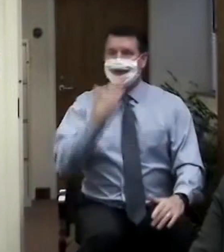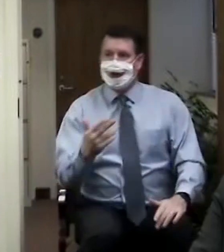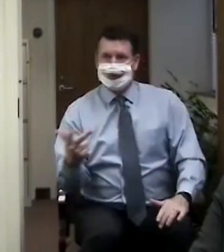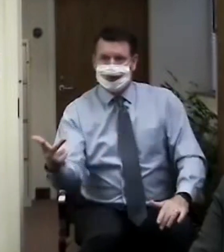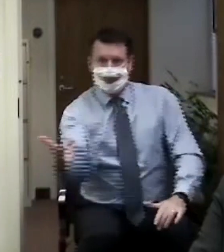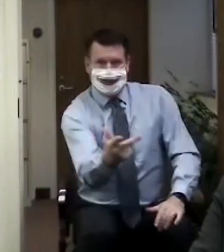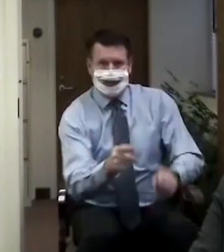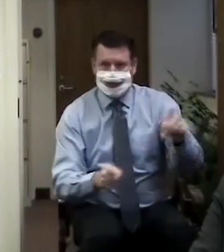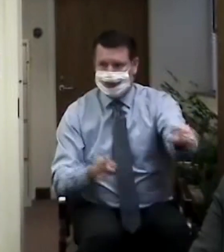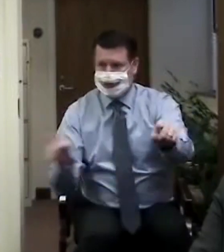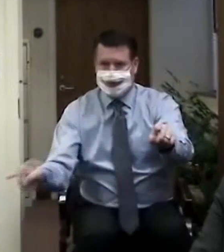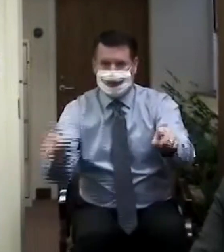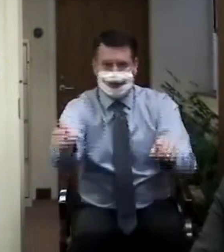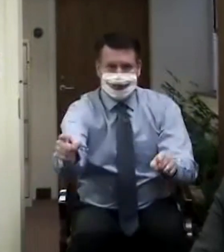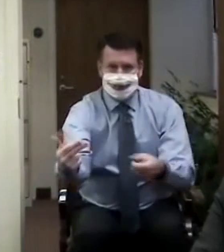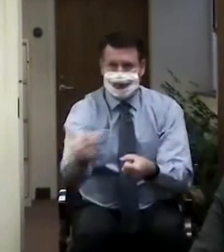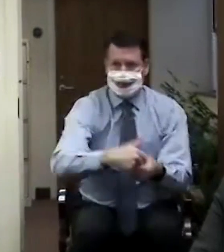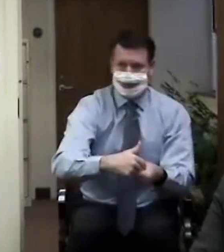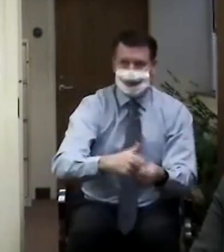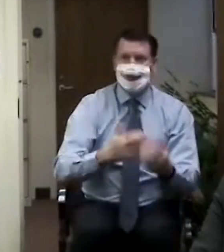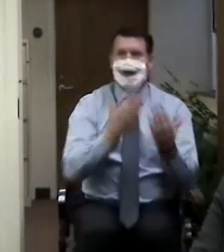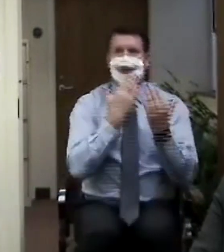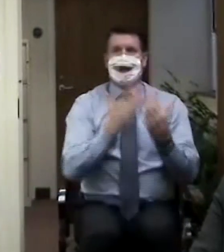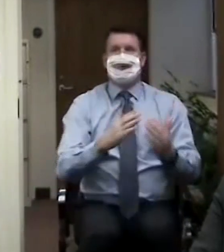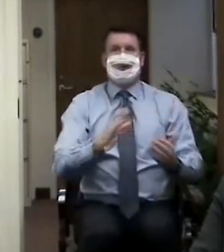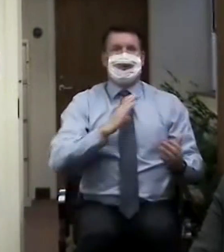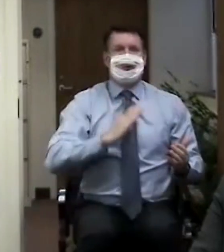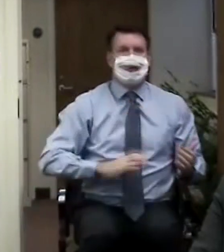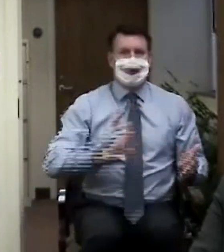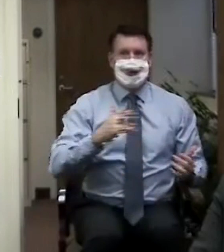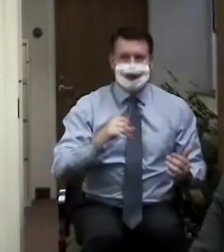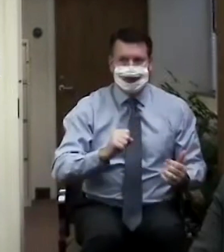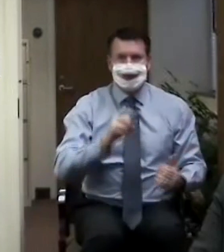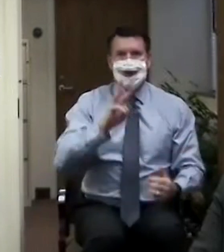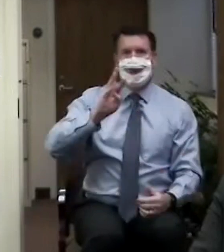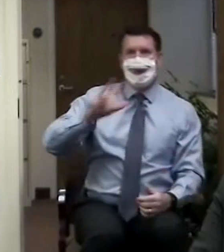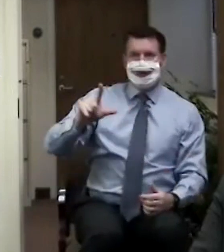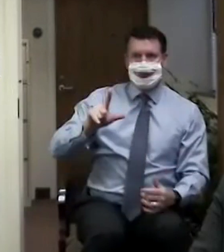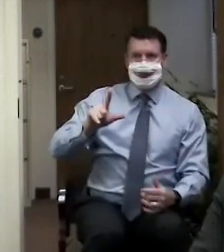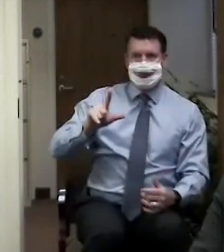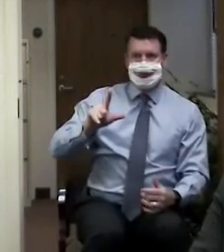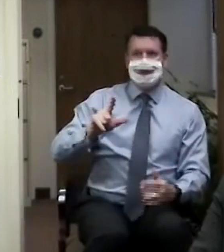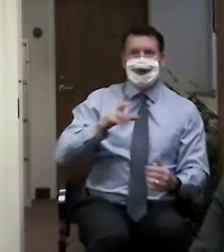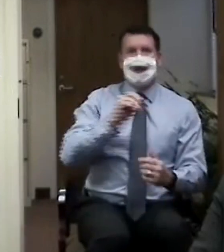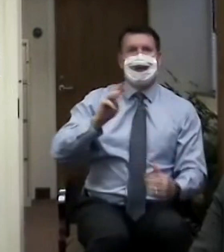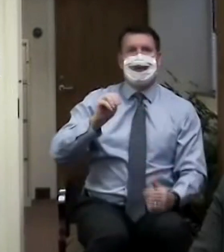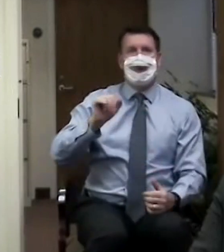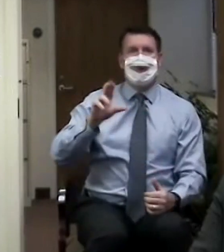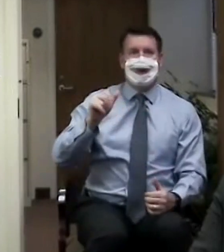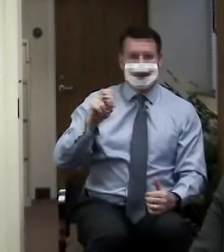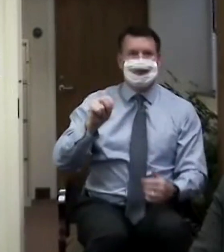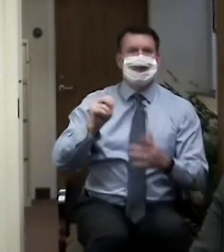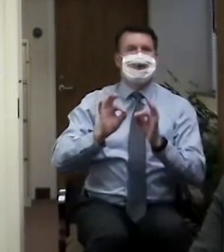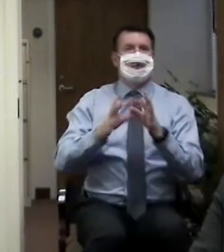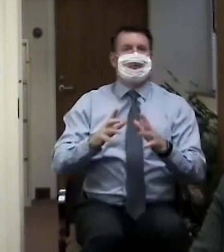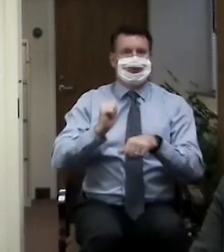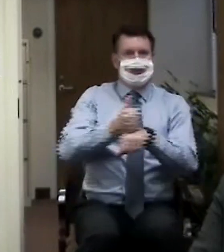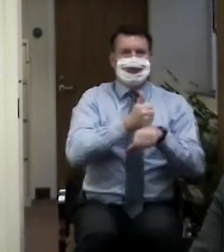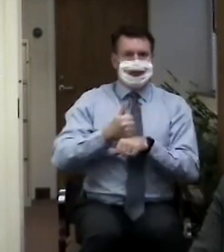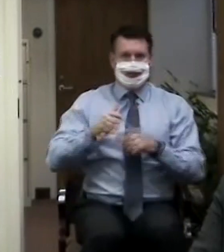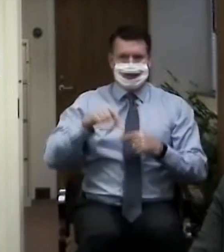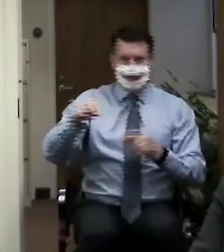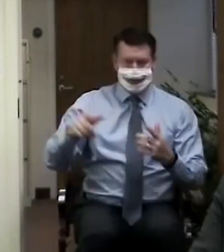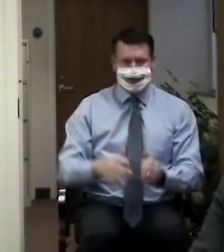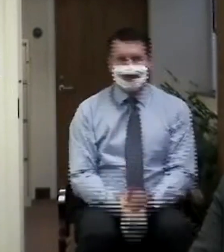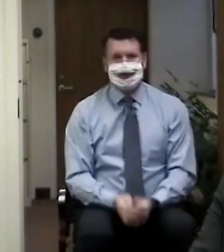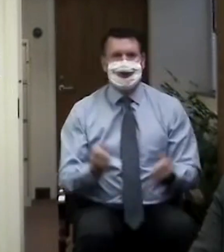Chris and Morgan Underwood from our ASL Interpretive Services for providing our signing support. And thank the